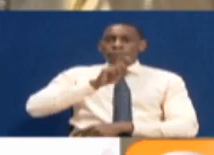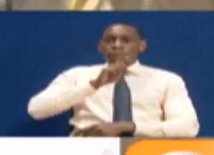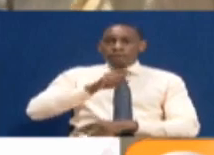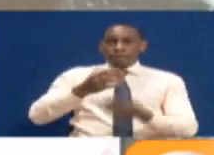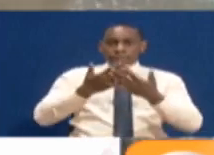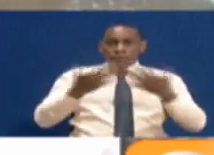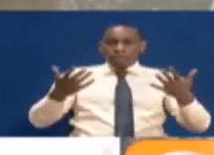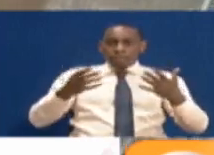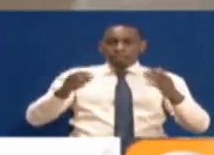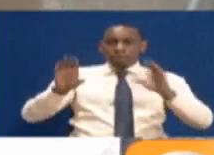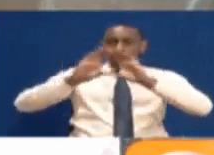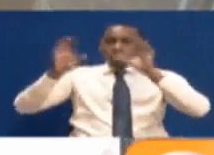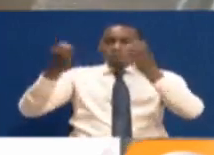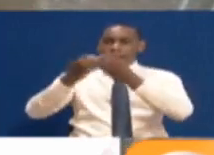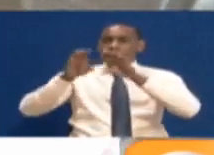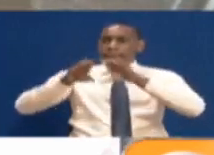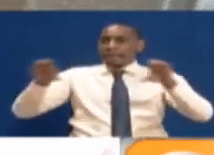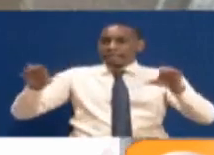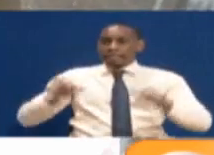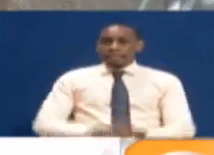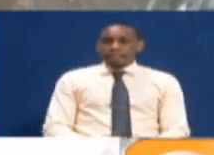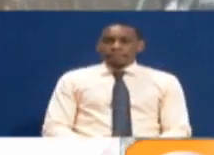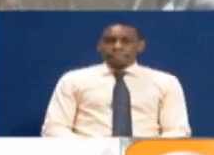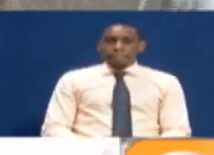local market.